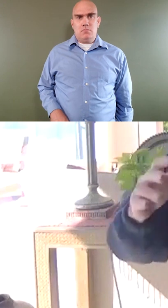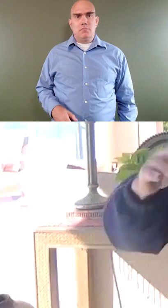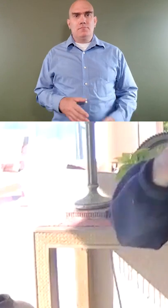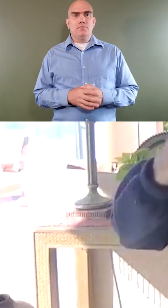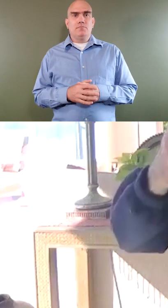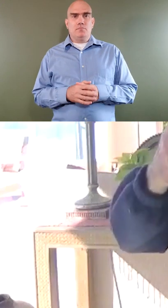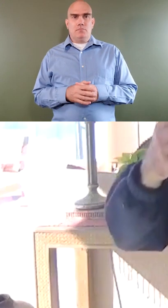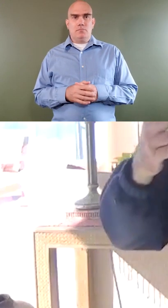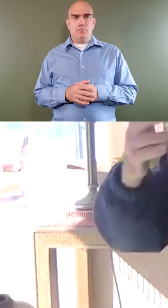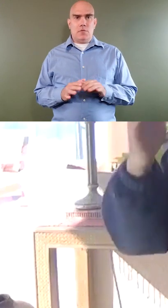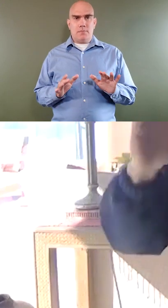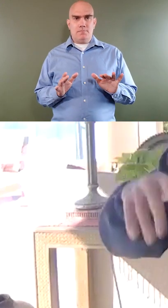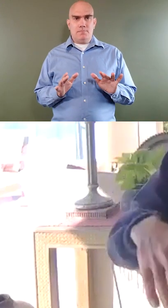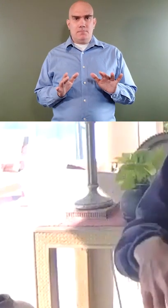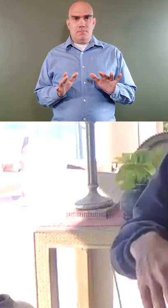And